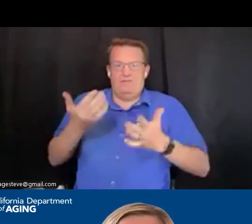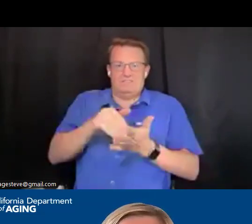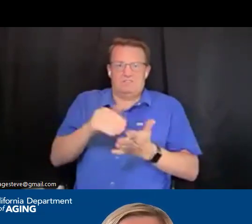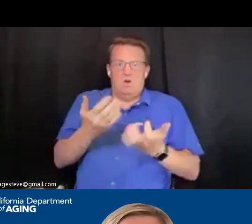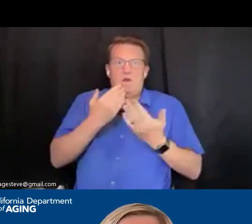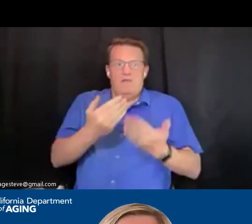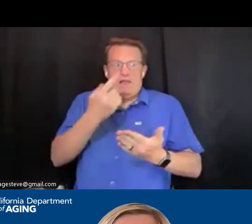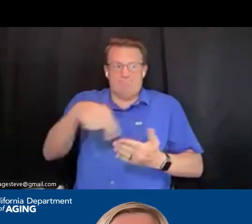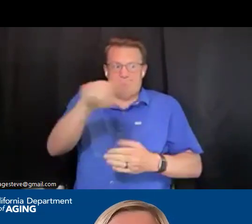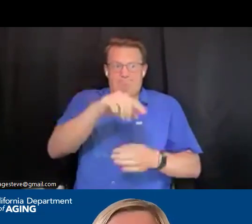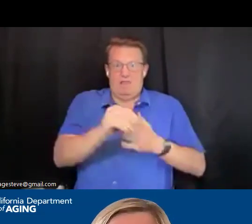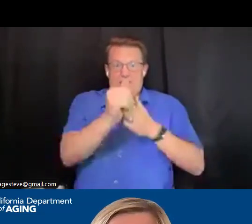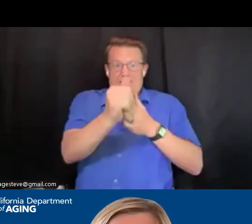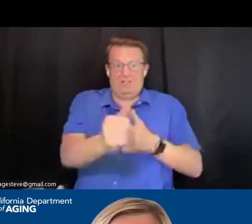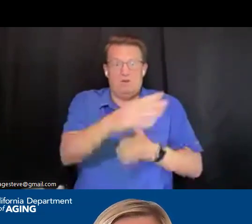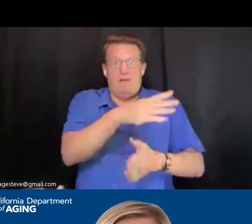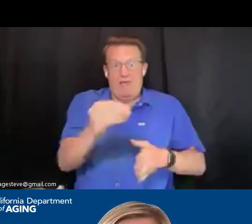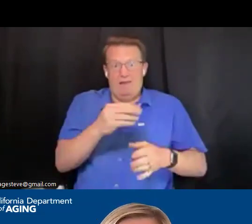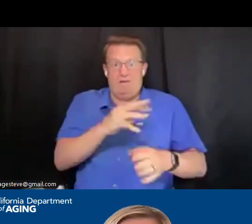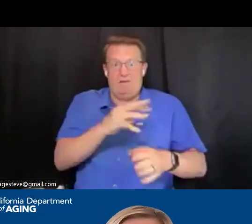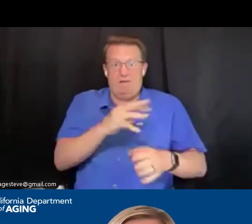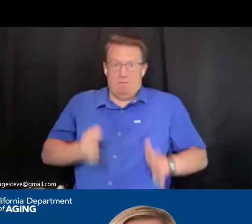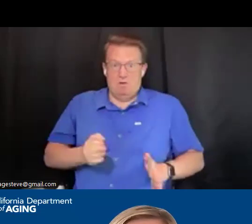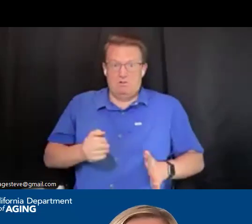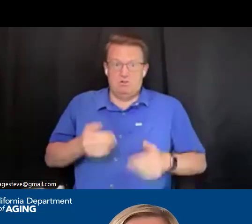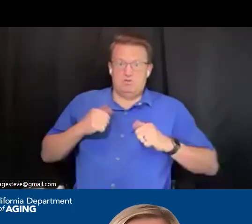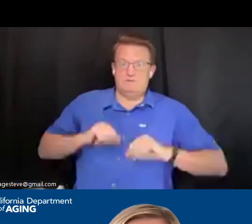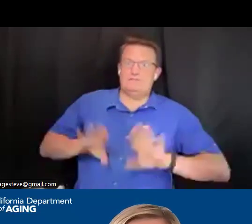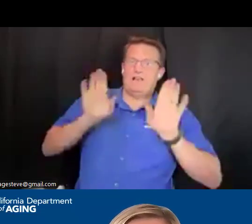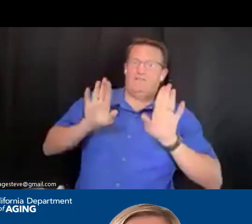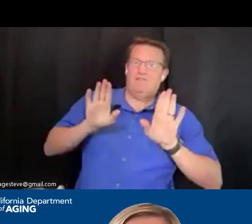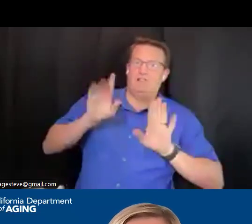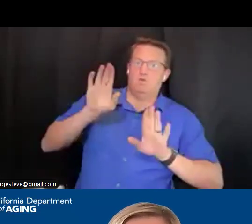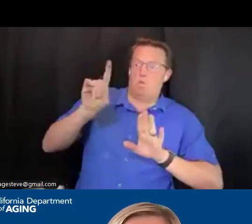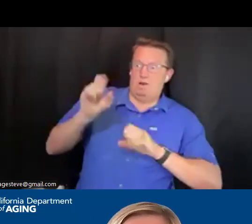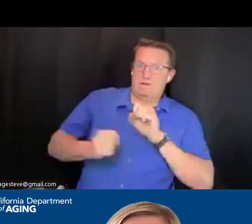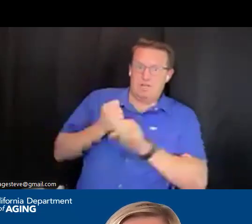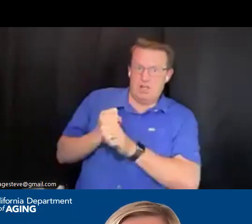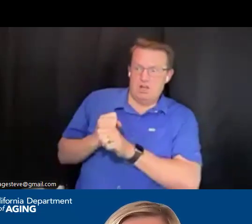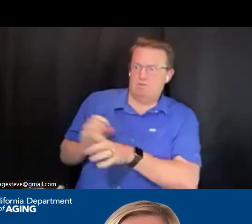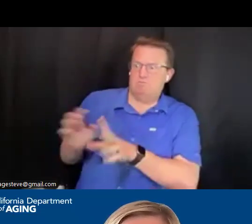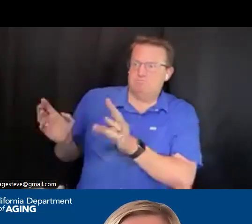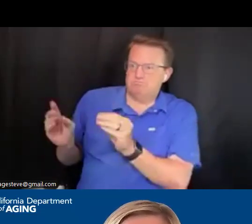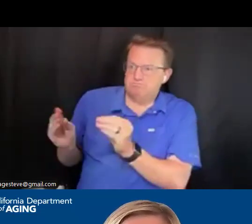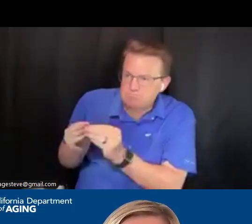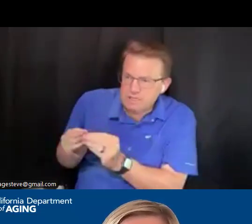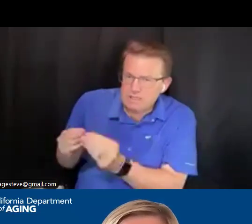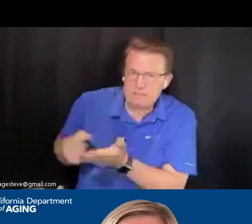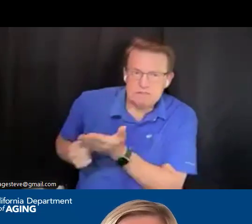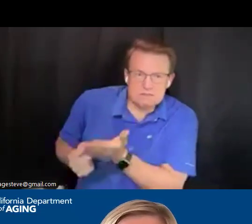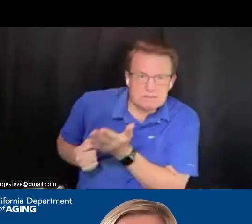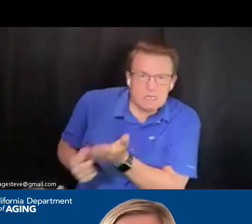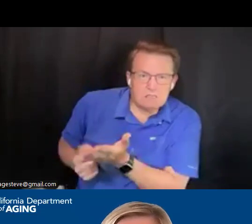their members who gave over a year of their time to meet and discuss the future of California's aging